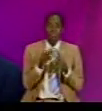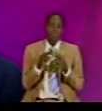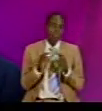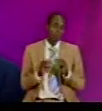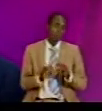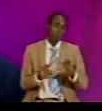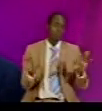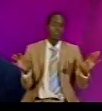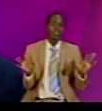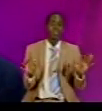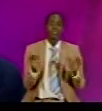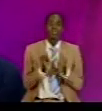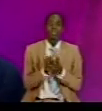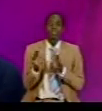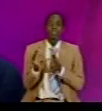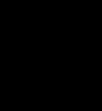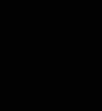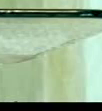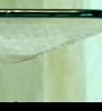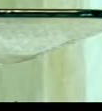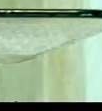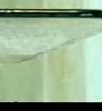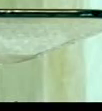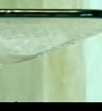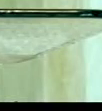bridge, Jesus is the mediator between.